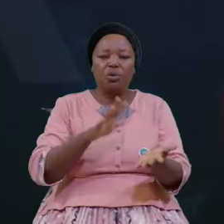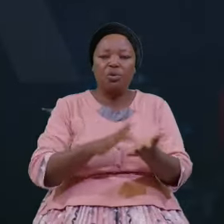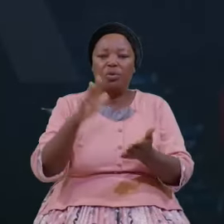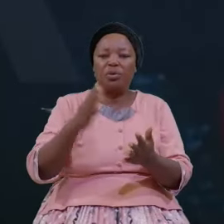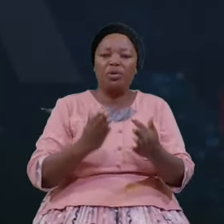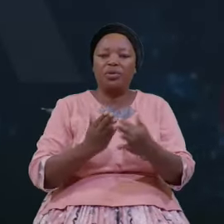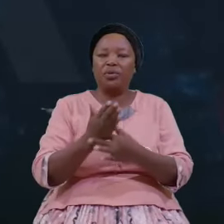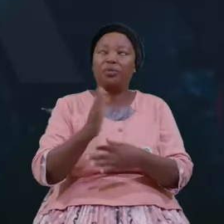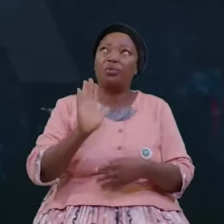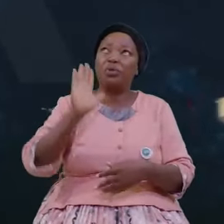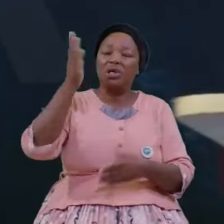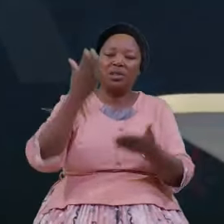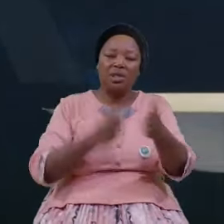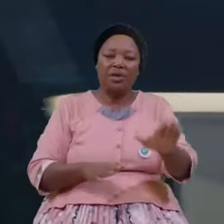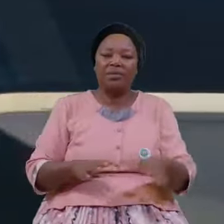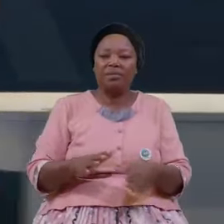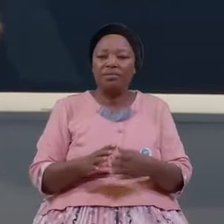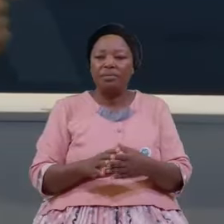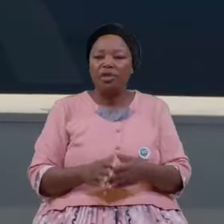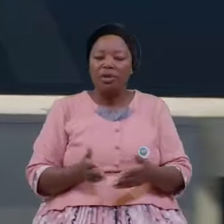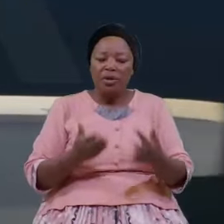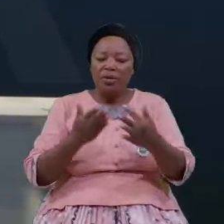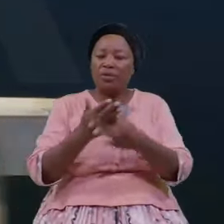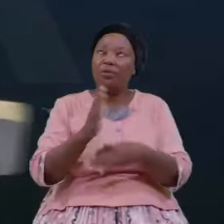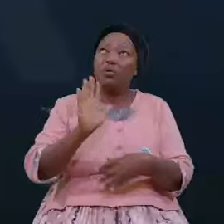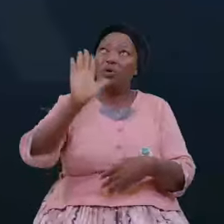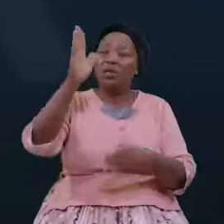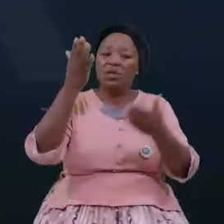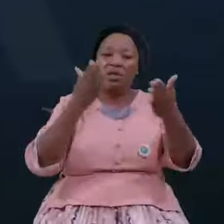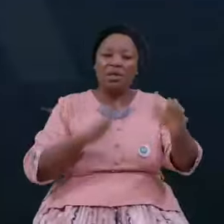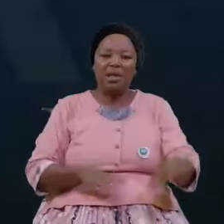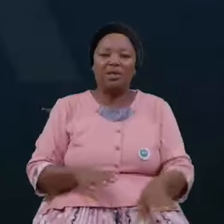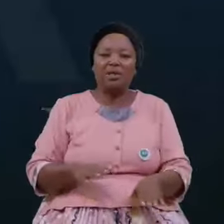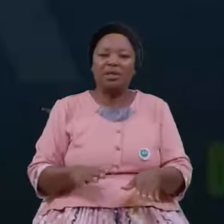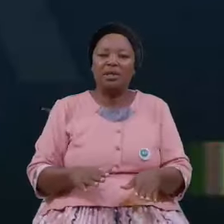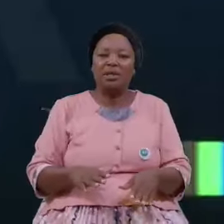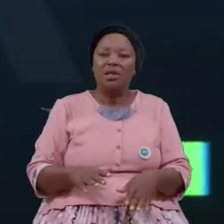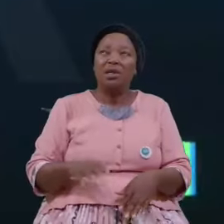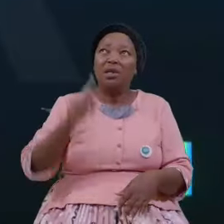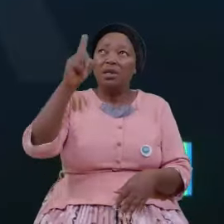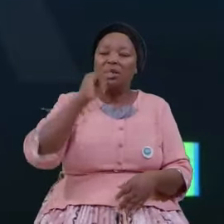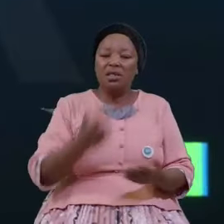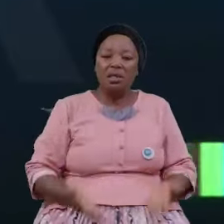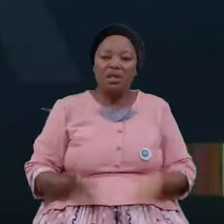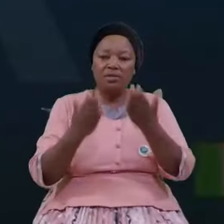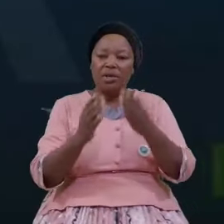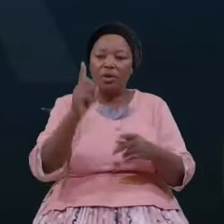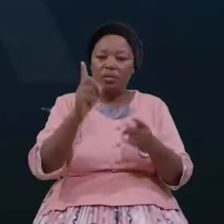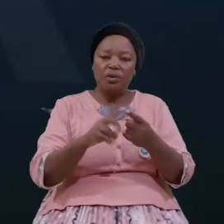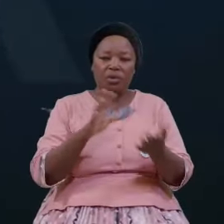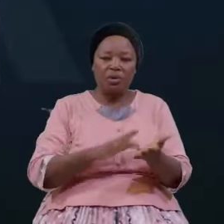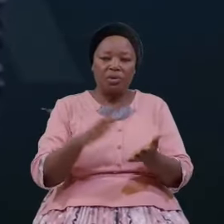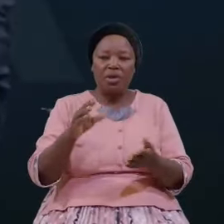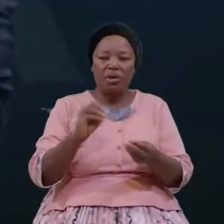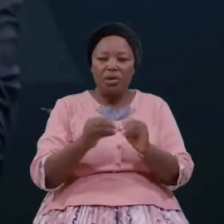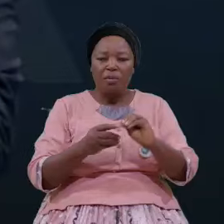his death. Through his death is lifted up to glory. Number four, the